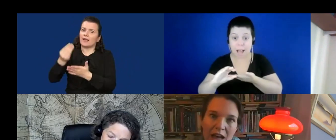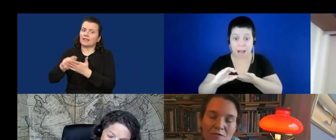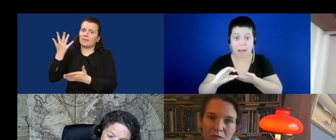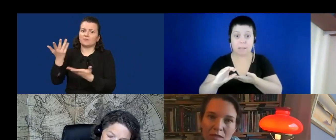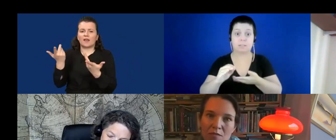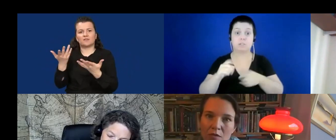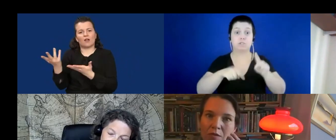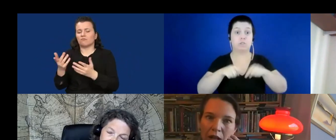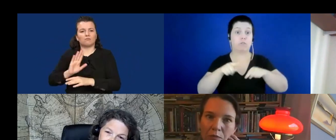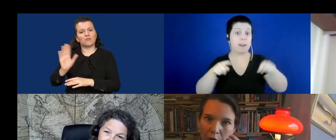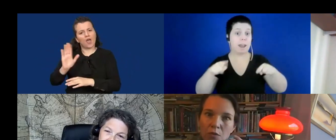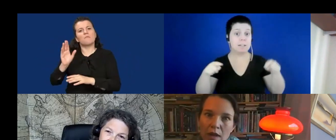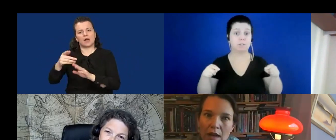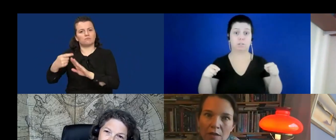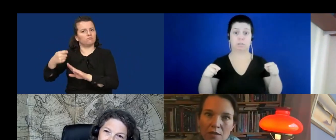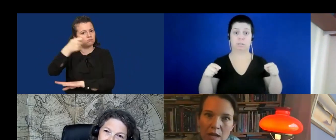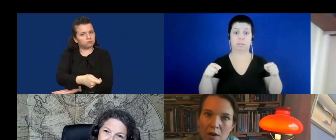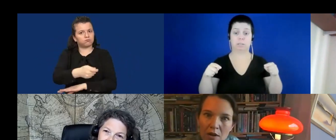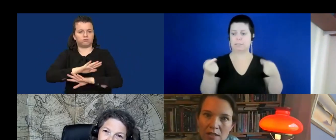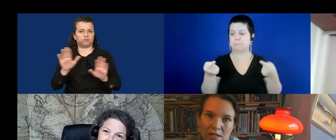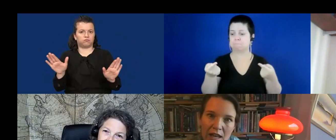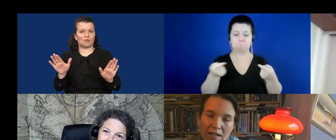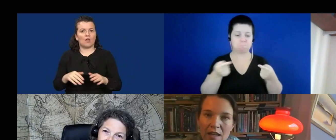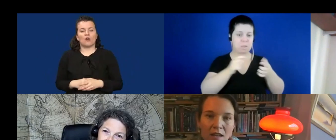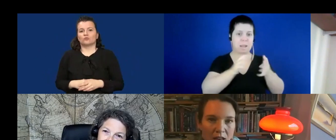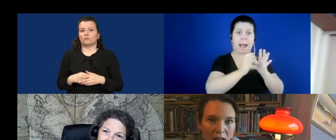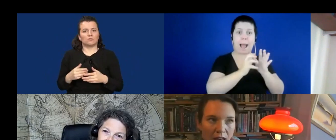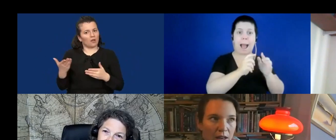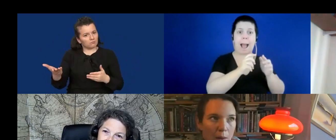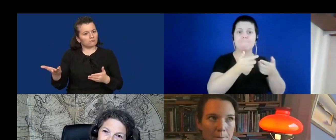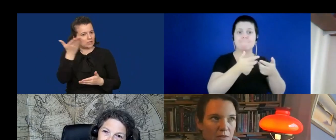gadgets that help you take part in society.